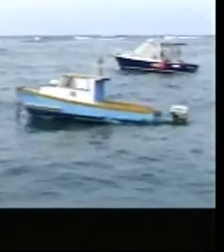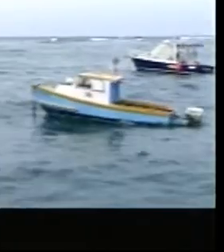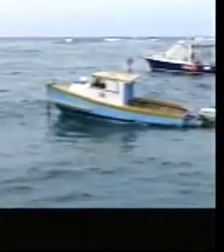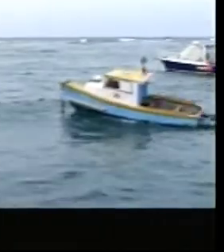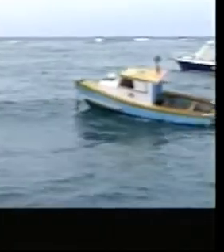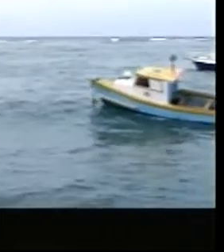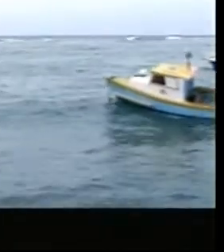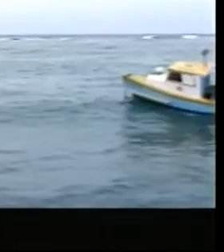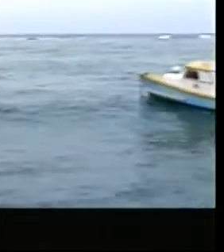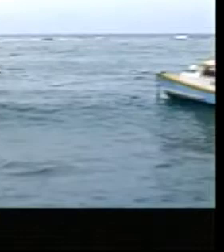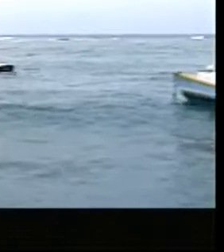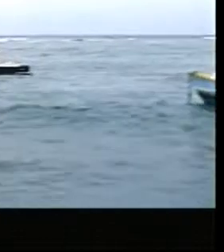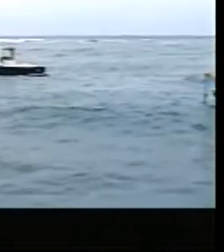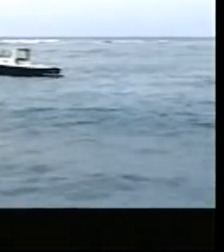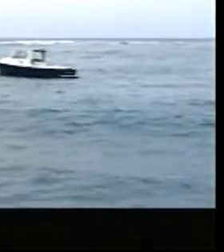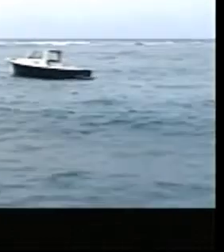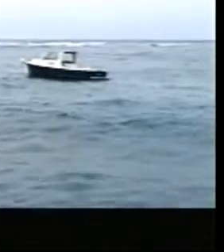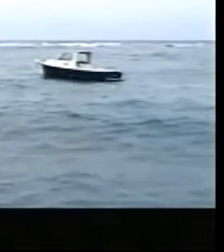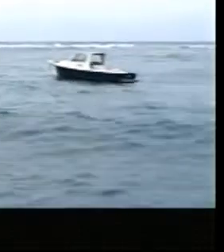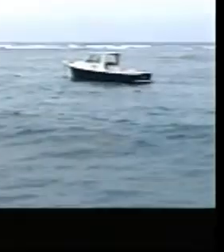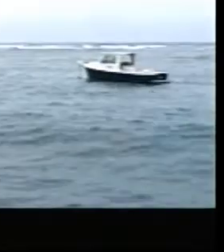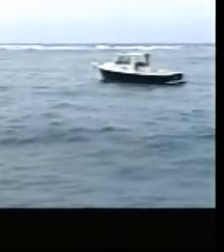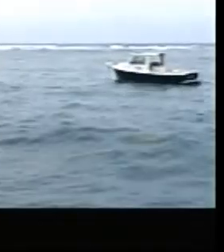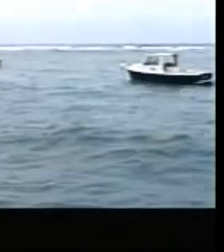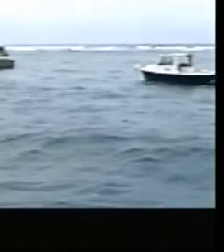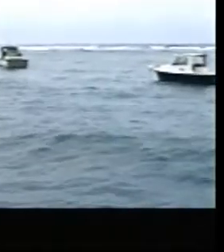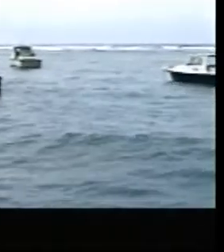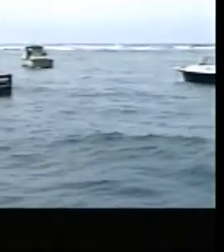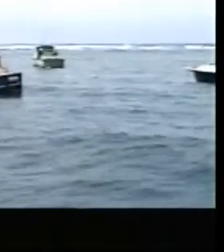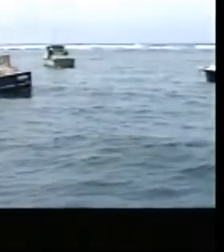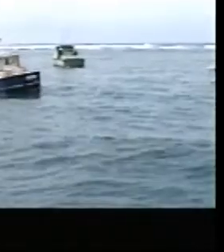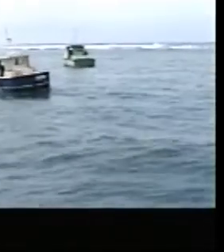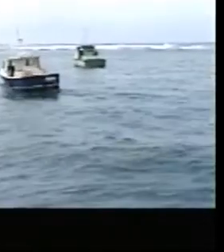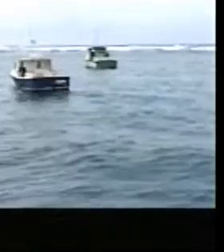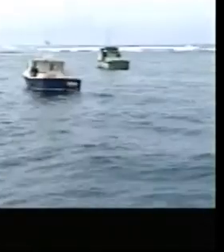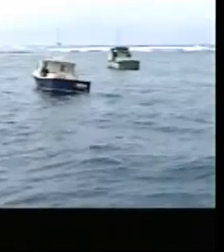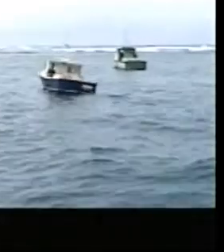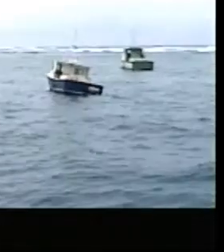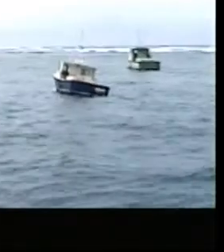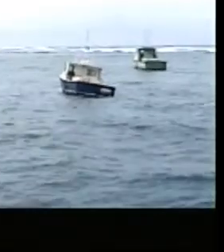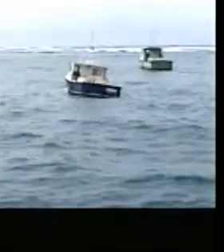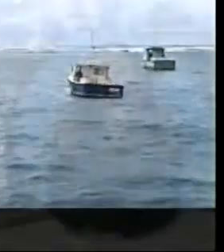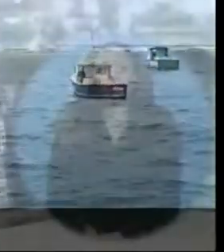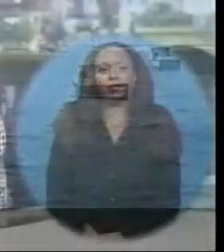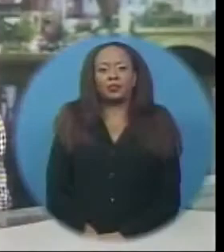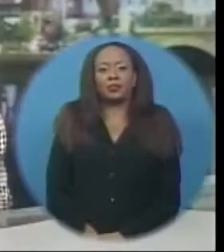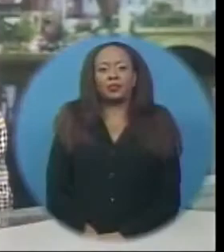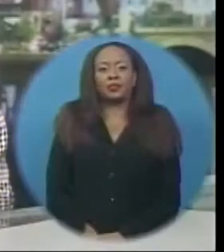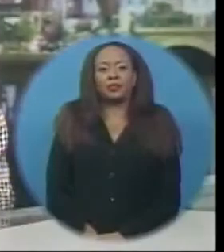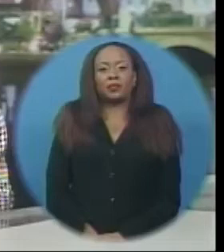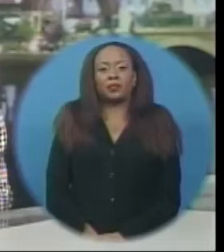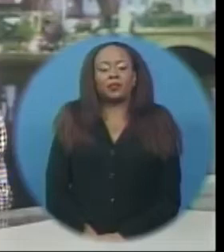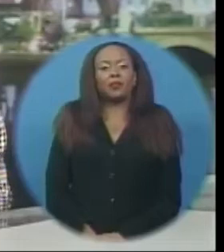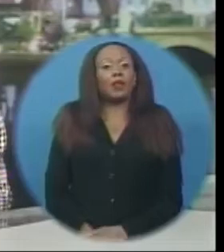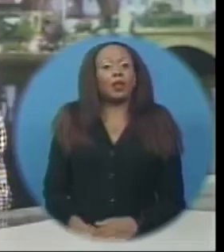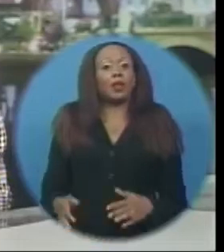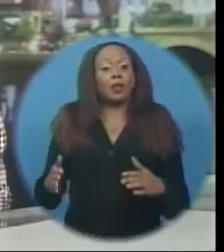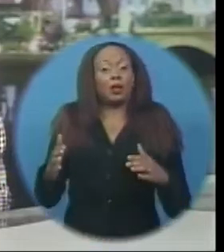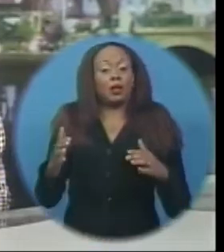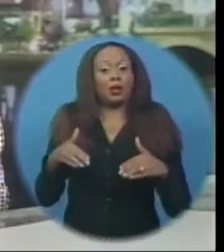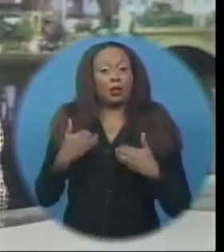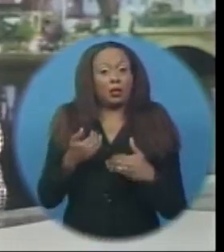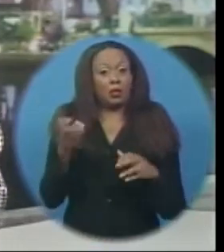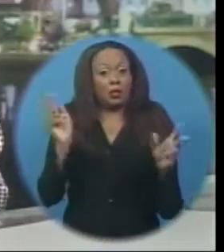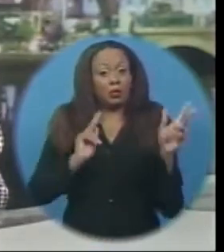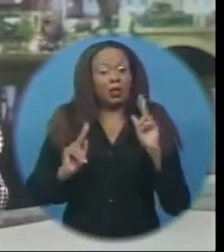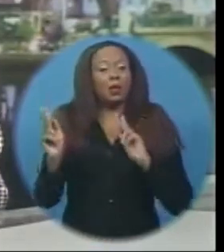system affects the island, adding that they're always on the alert to protect their investment. The idea of